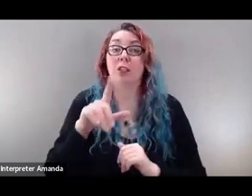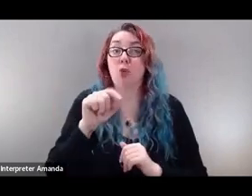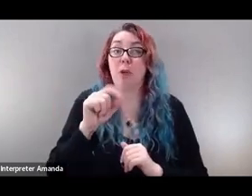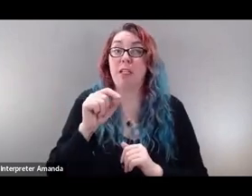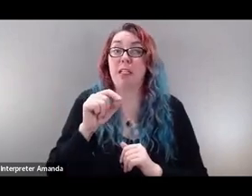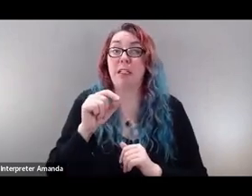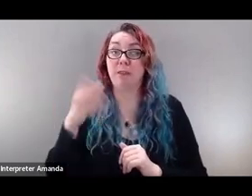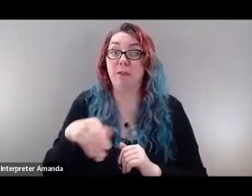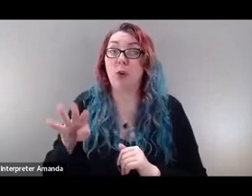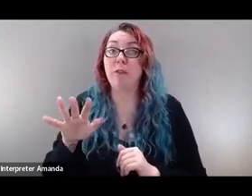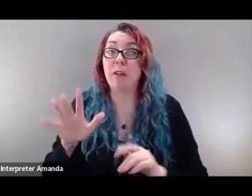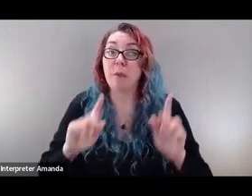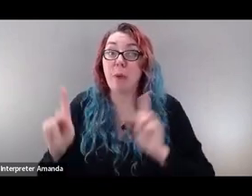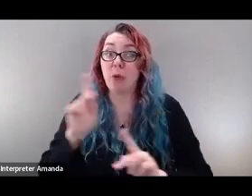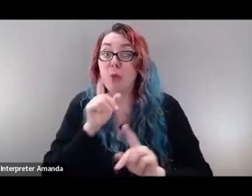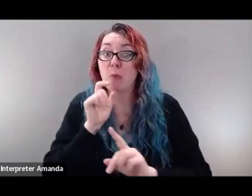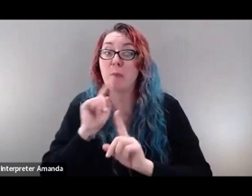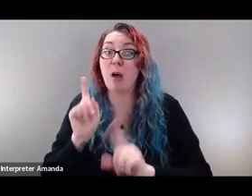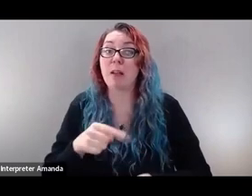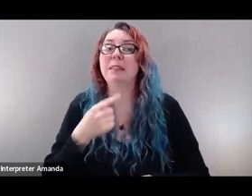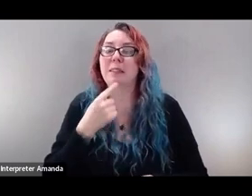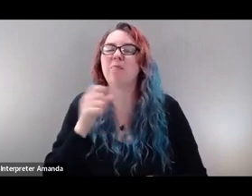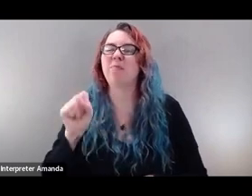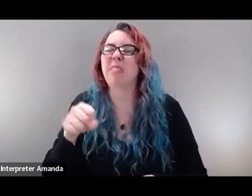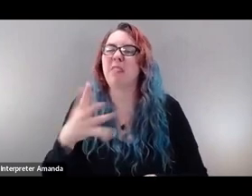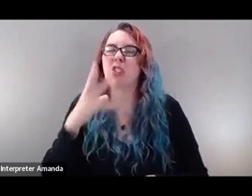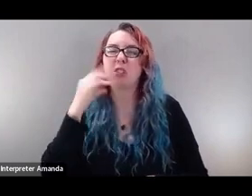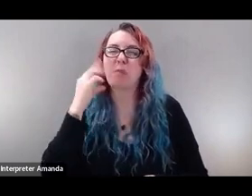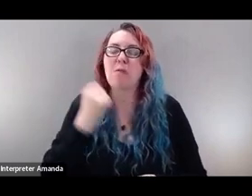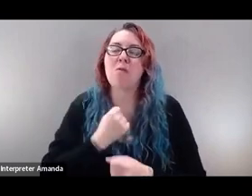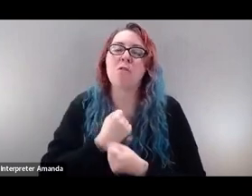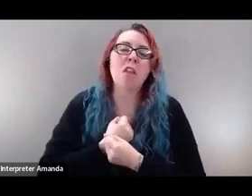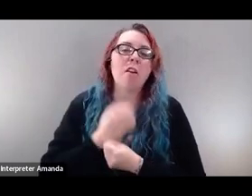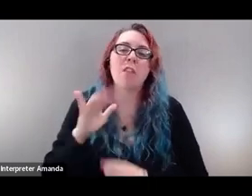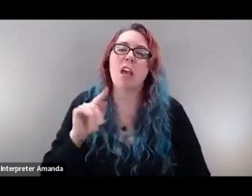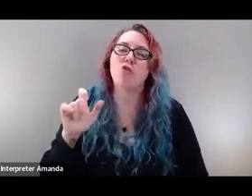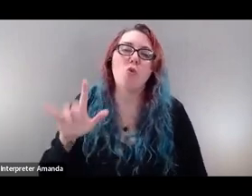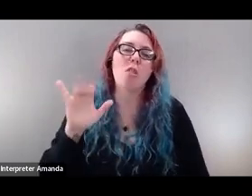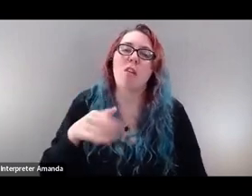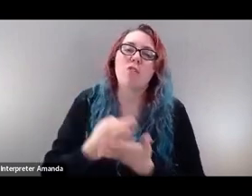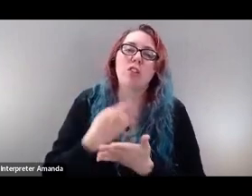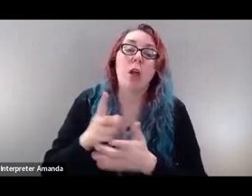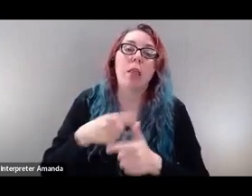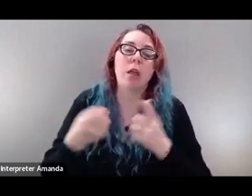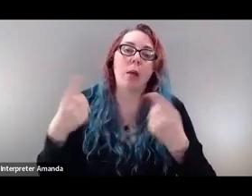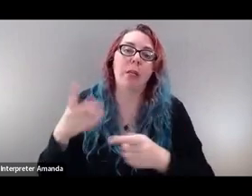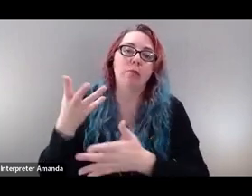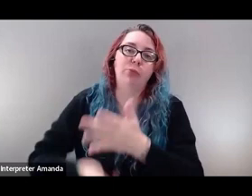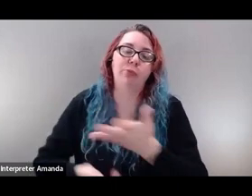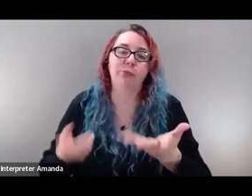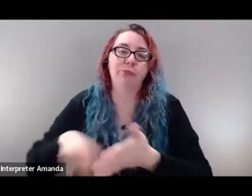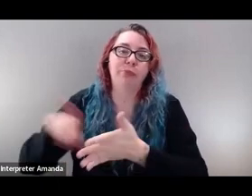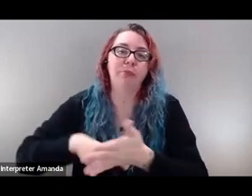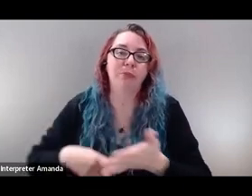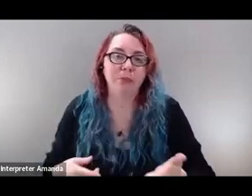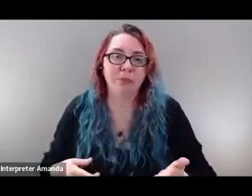digital initiative they love become obsolete, discontinued, or abandoned. And we have only 4 out of 45 participants